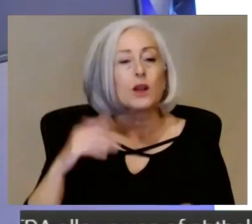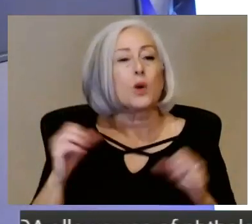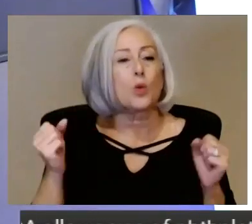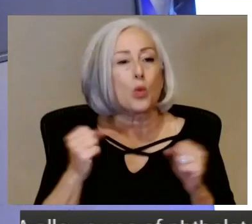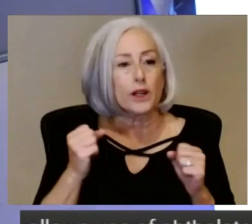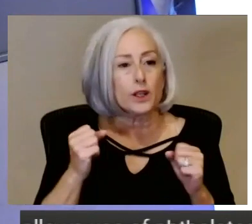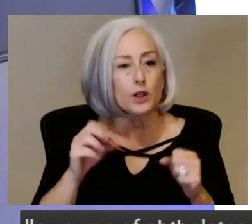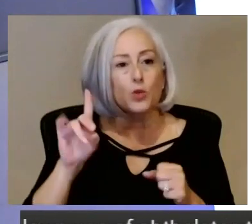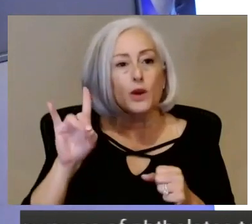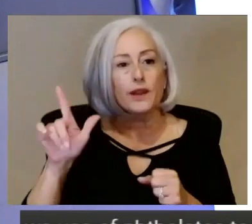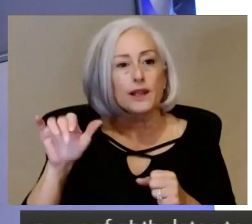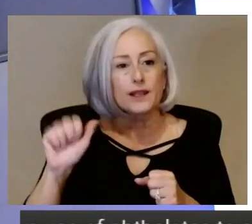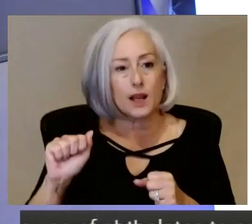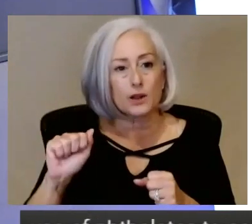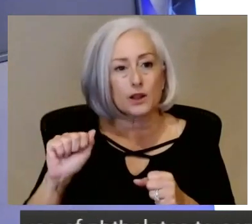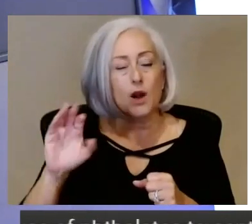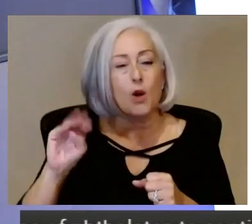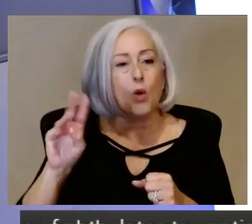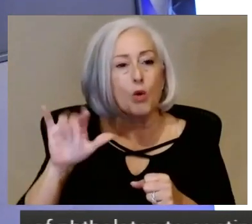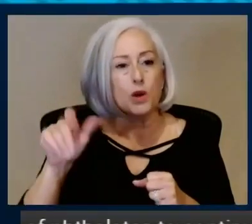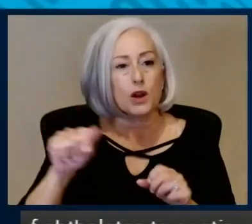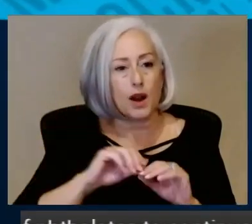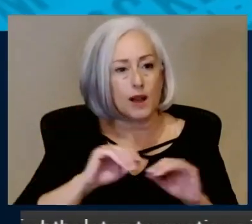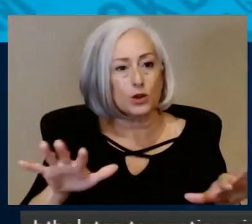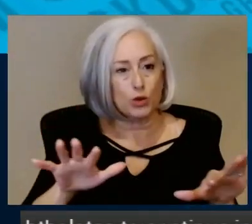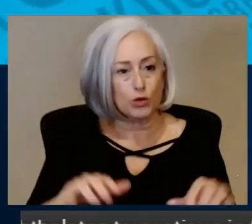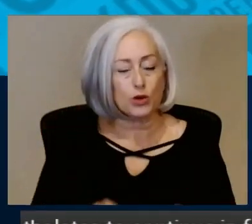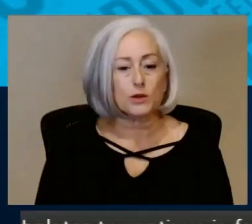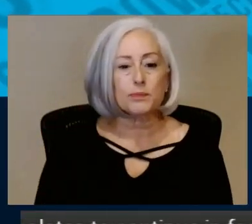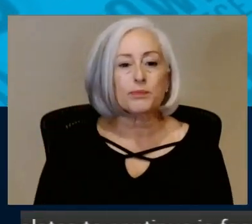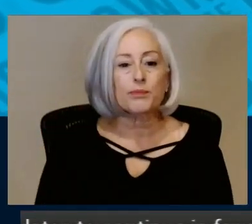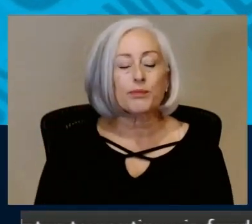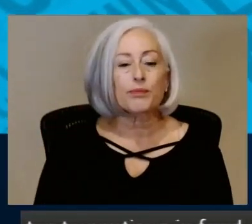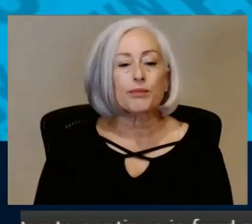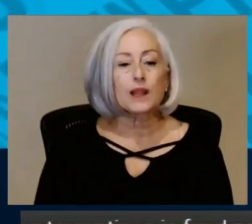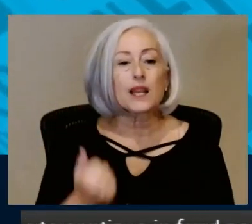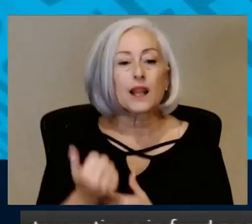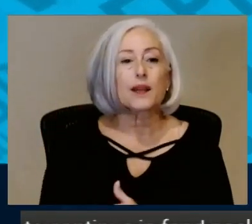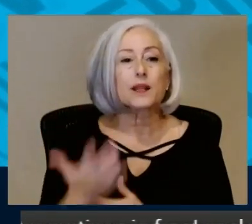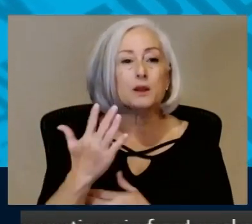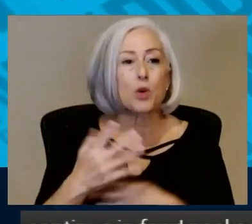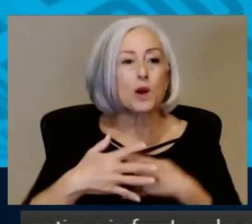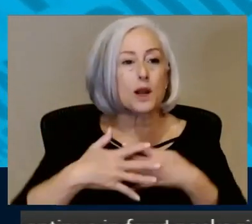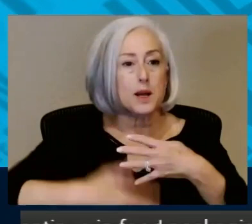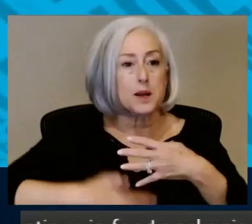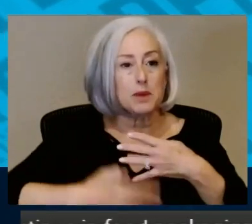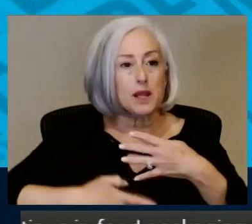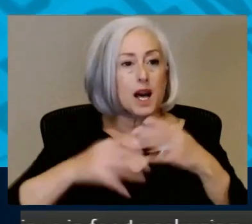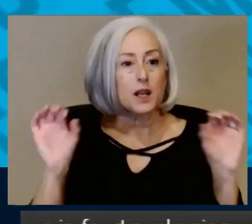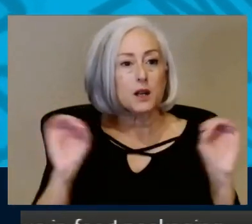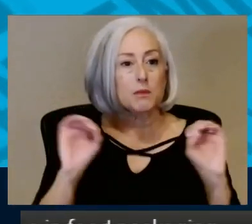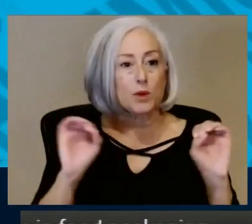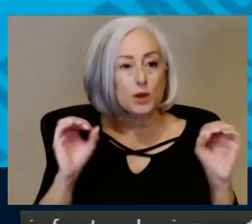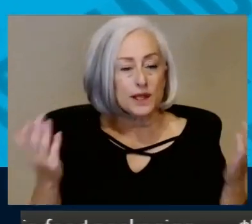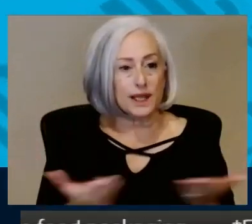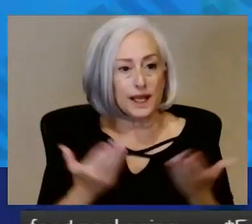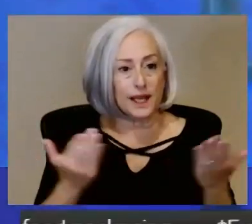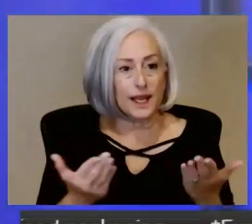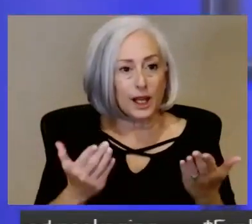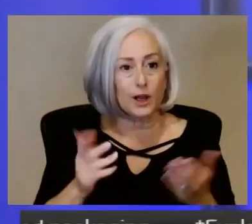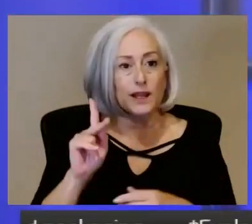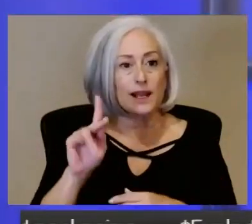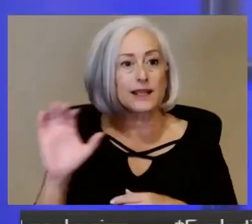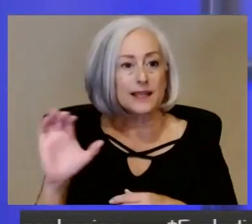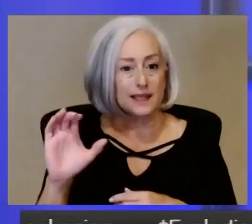for answering all these great questions today. In headlines this morning, the blood emergency here in the metro, it continues on.